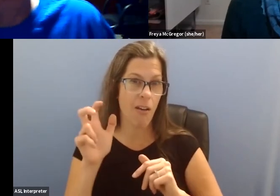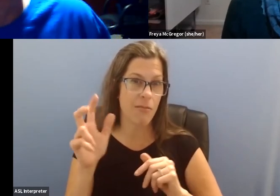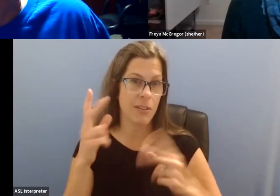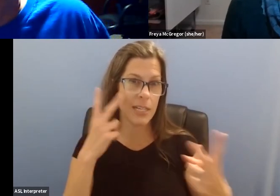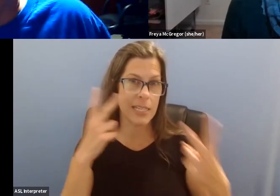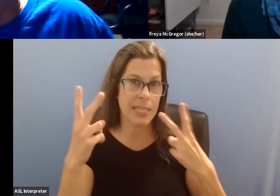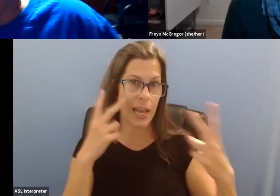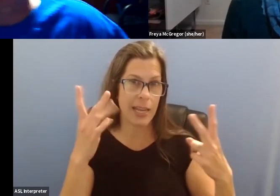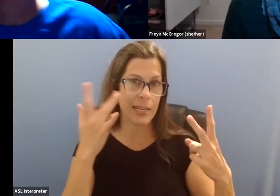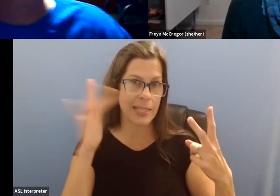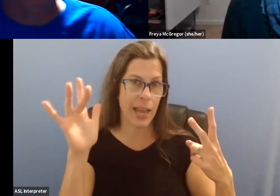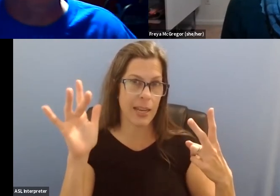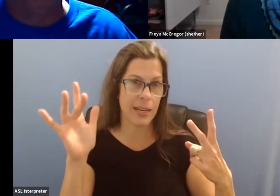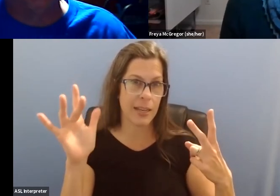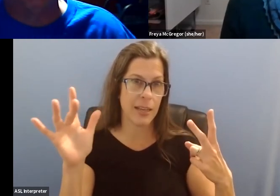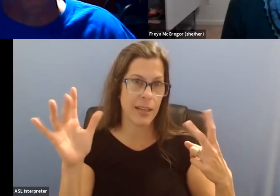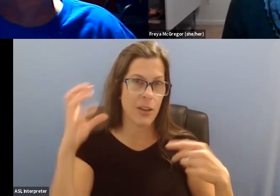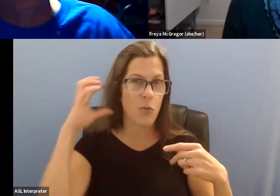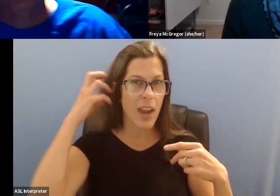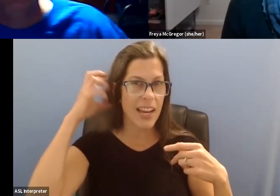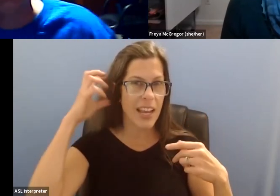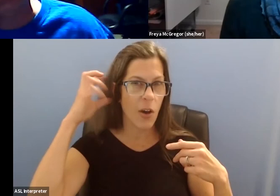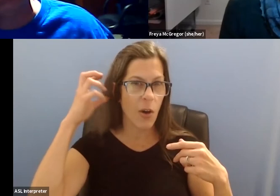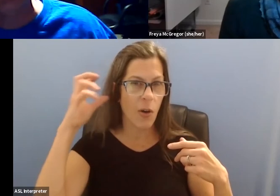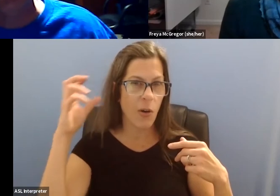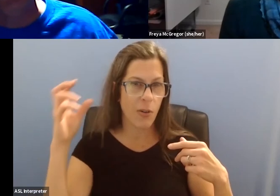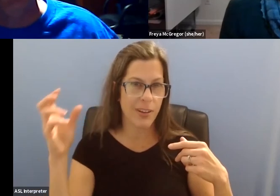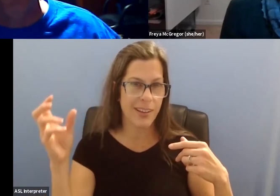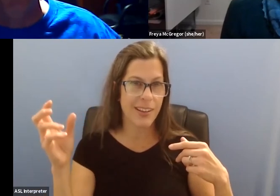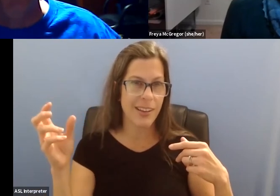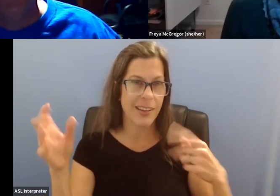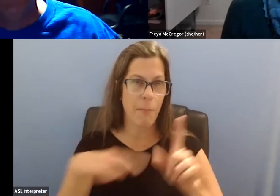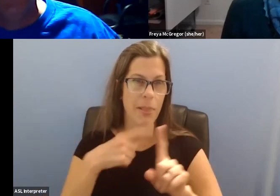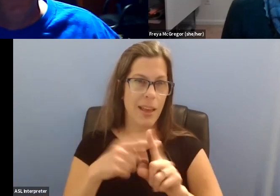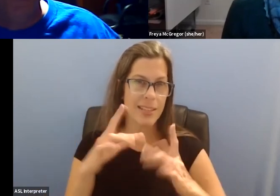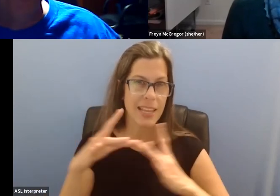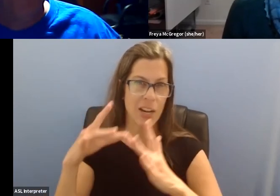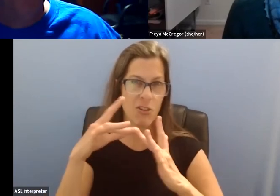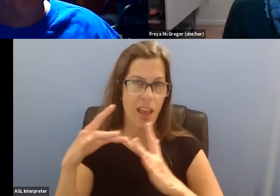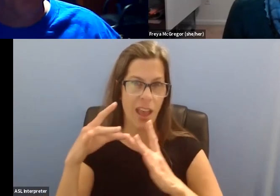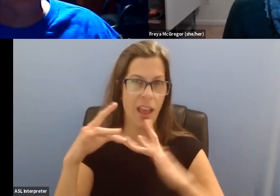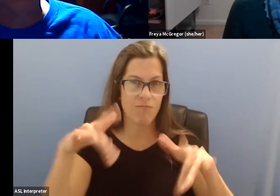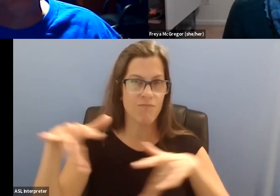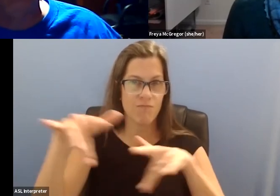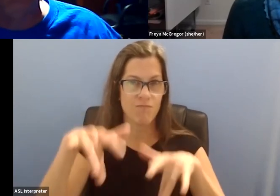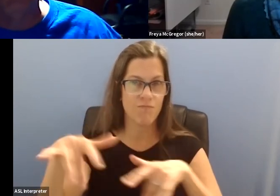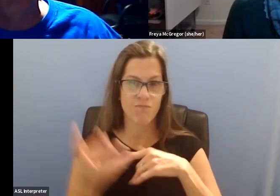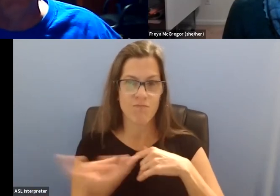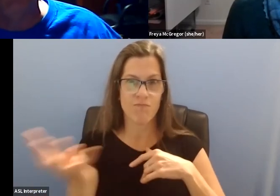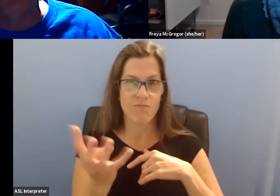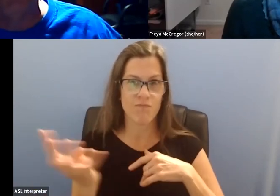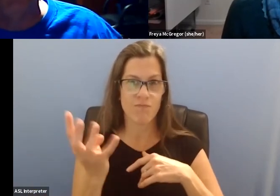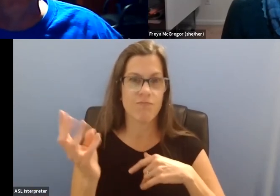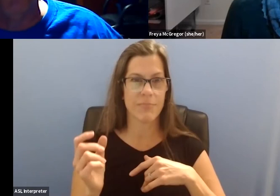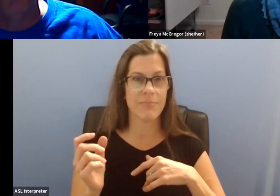well, maybe not sight, it's a radio show, but it's also, it's also on the web. Um, but there are lots of other things like